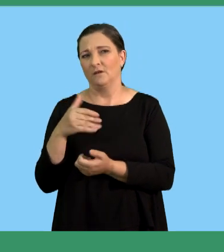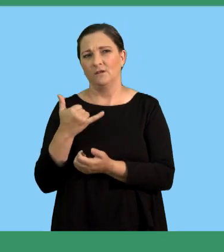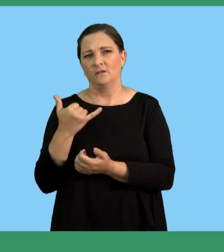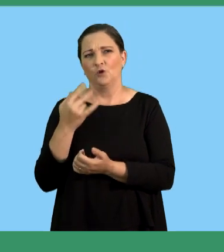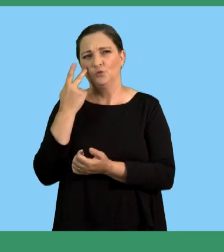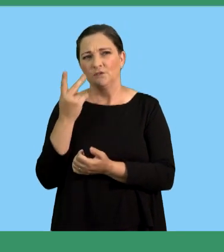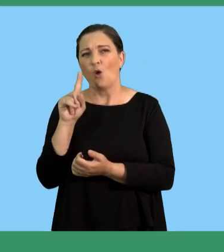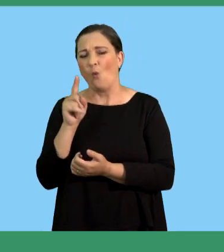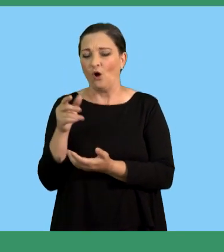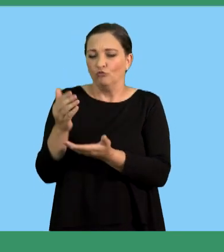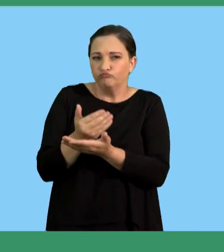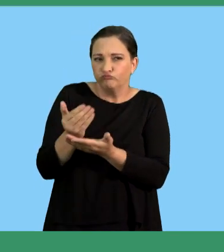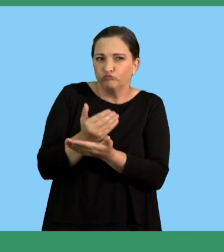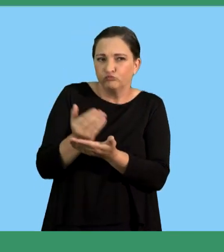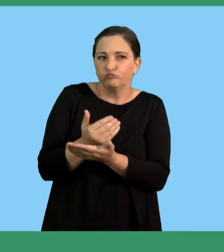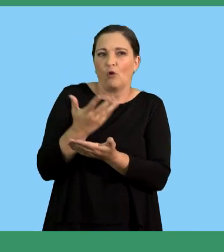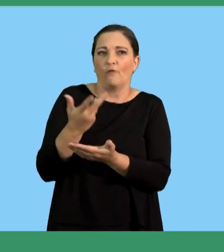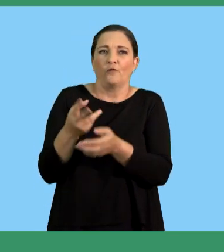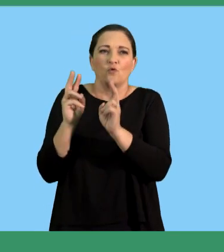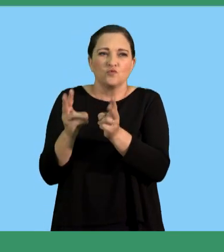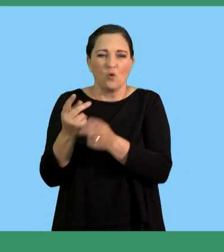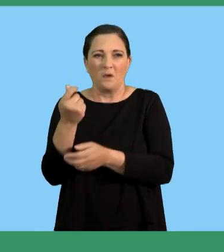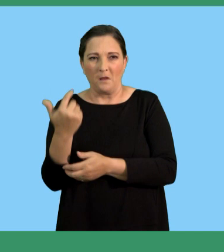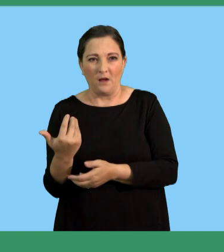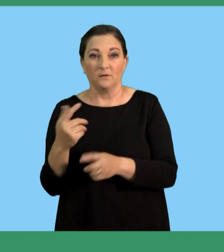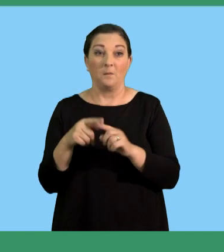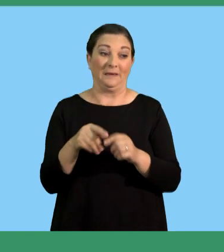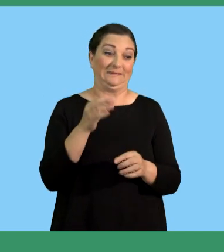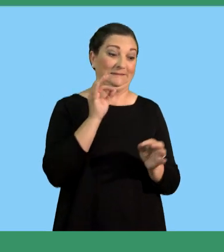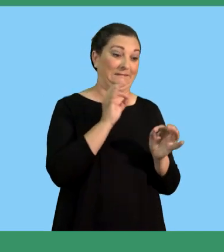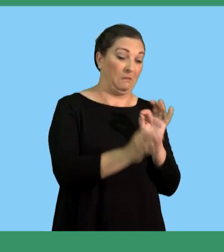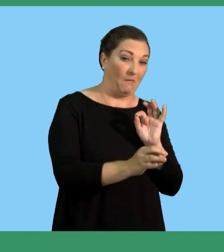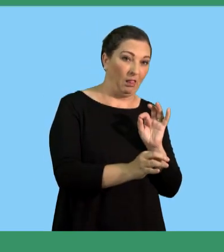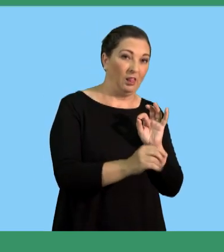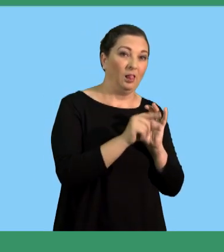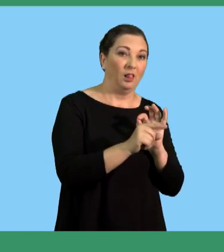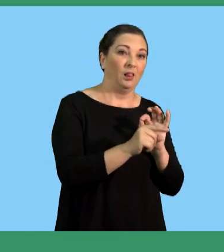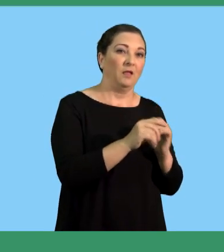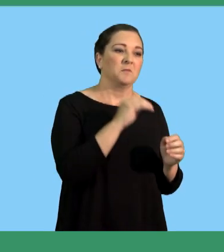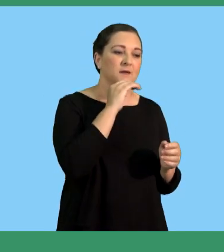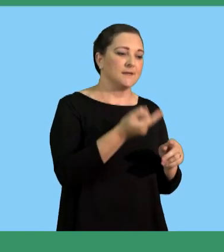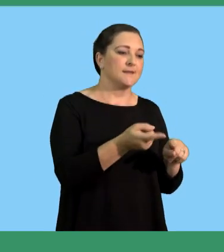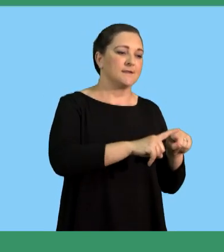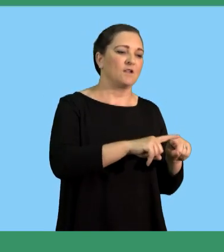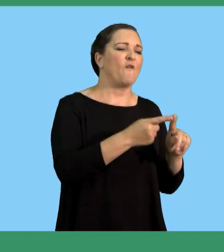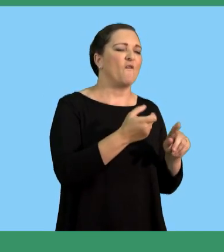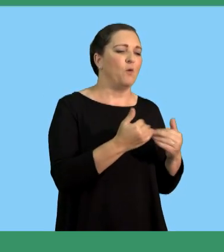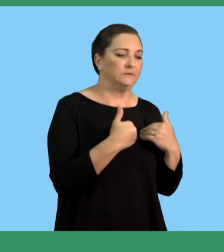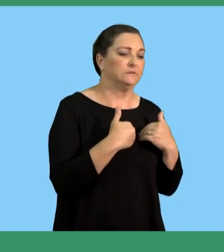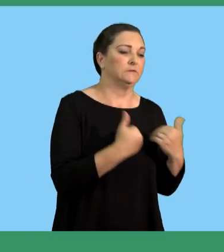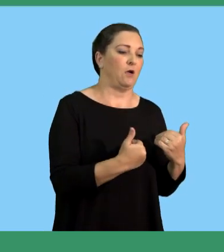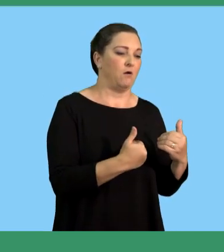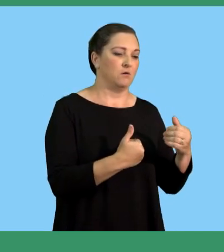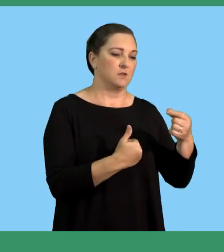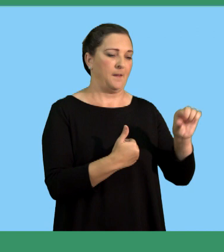as well as interest accrued. Whereas simple interest is earned on the original